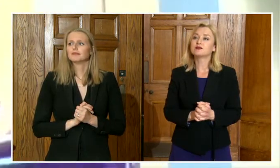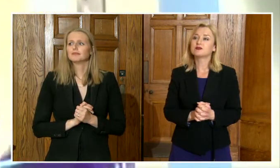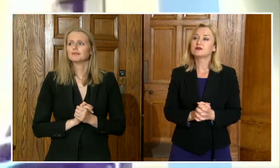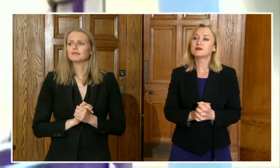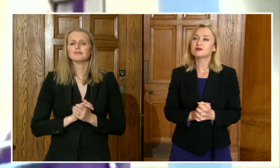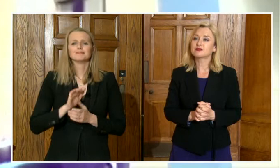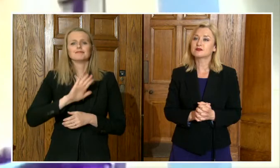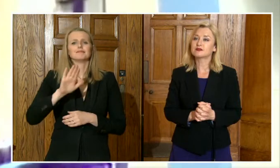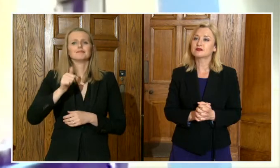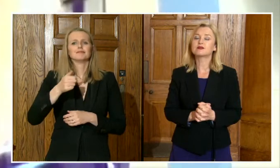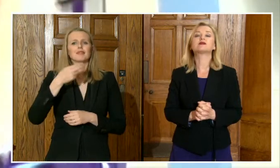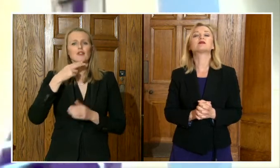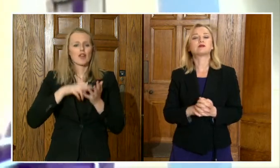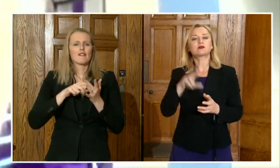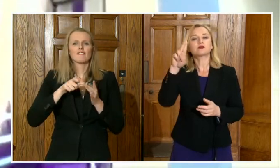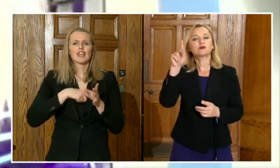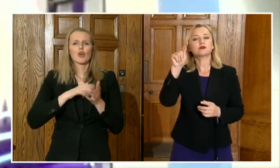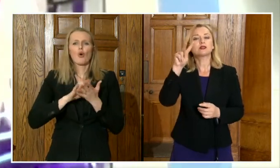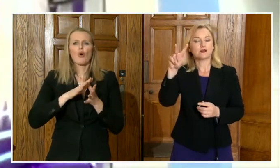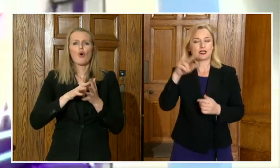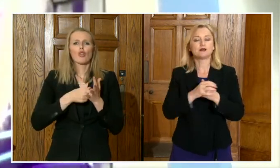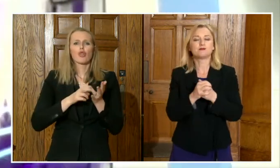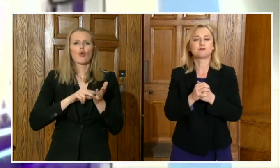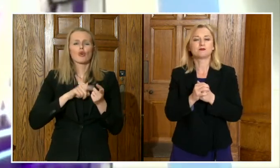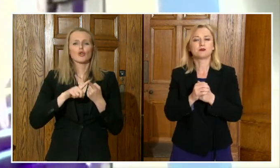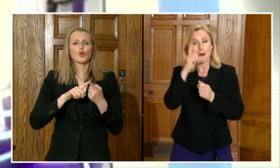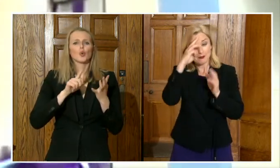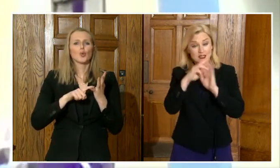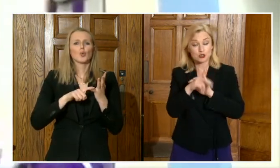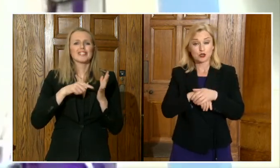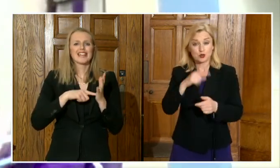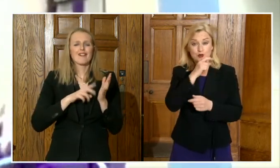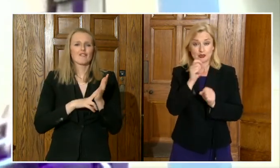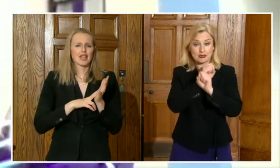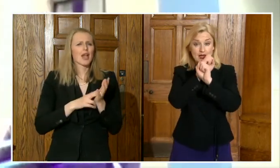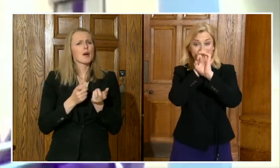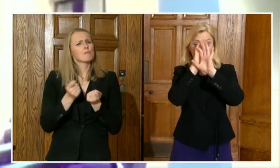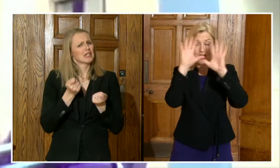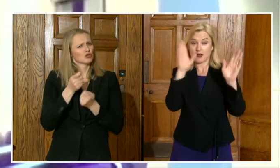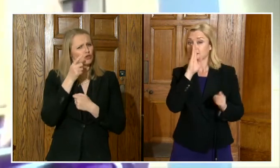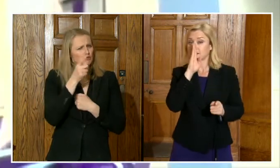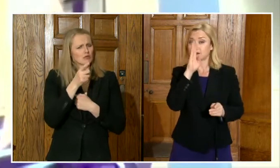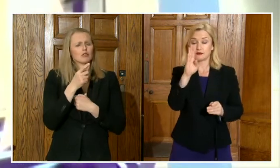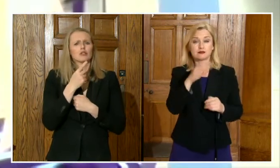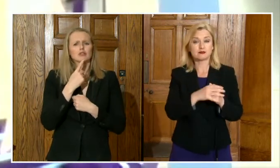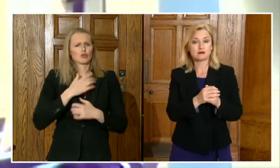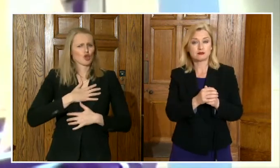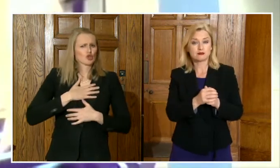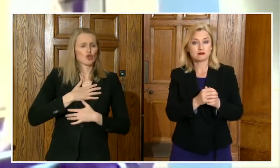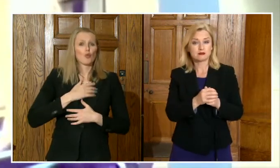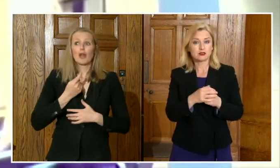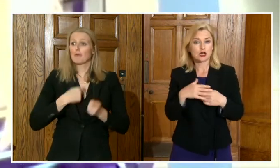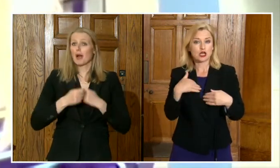Hi, good afternoon. It's Vicky Hawthorne at UTV. Minister, you've said very clearly you believe that, or you're concerned that we're getting ahead